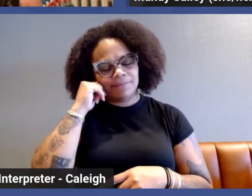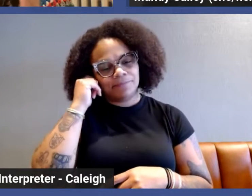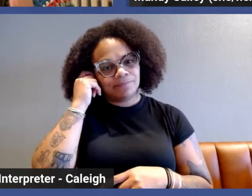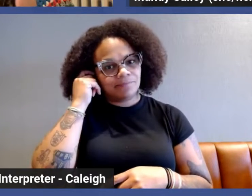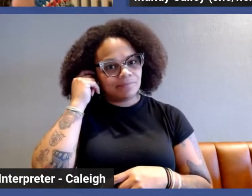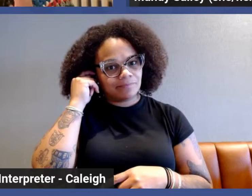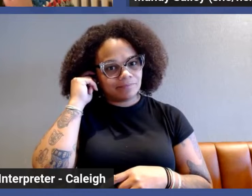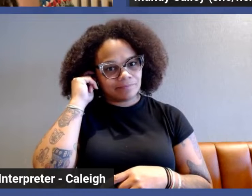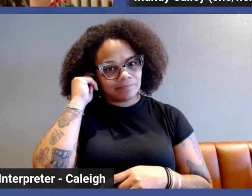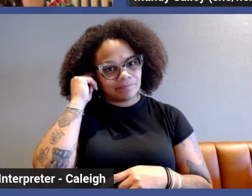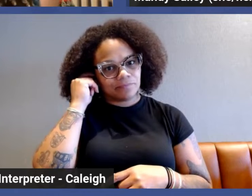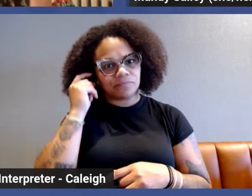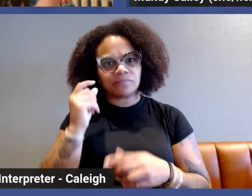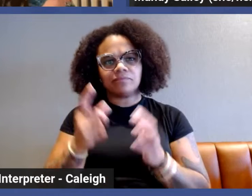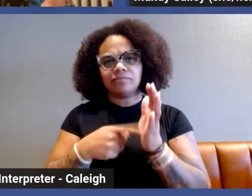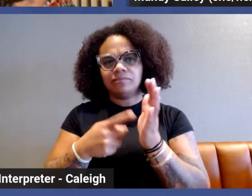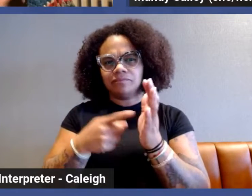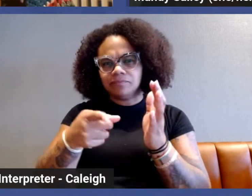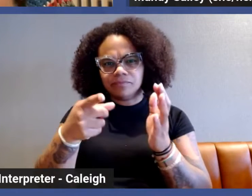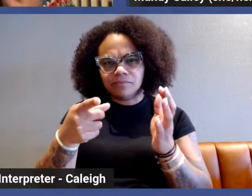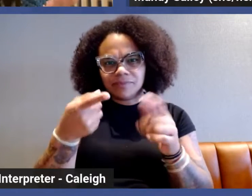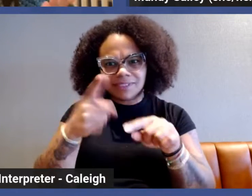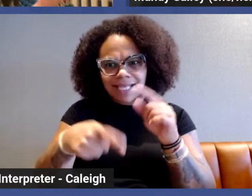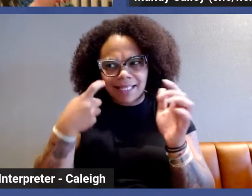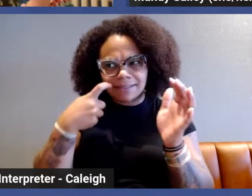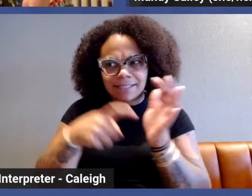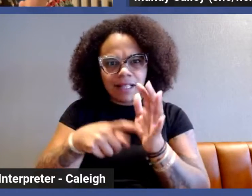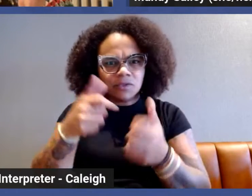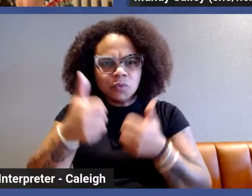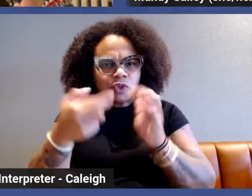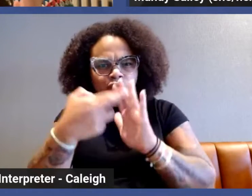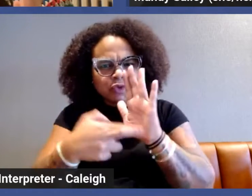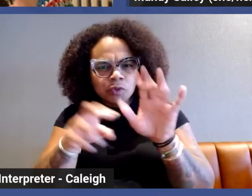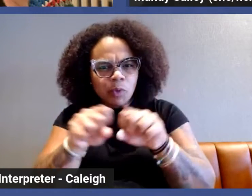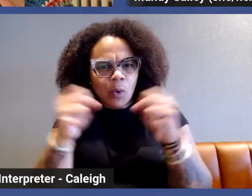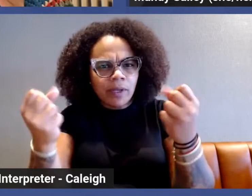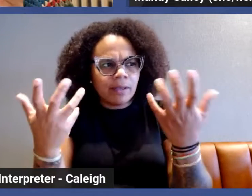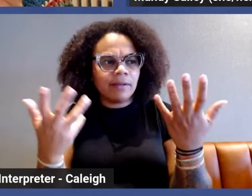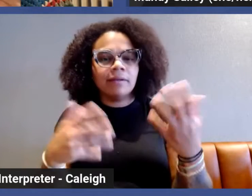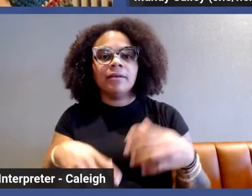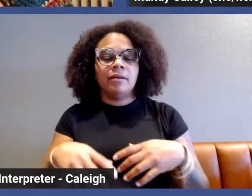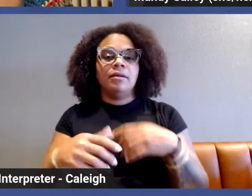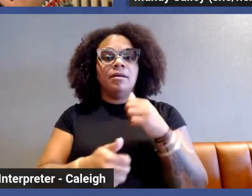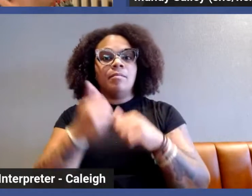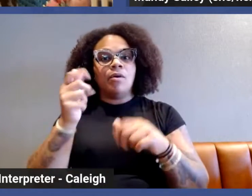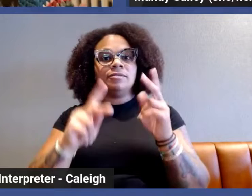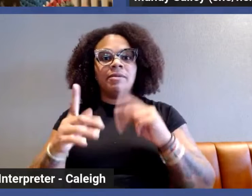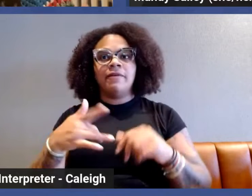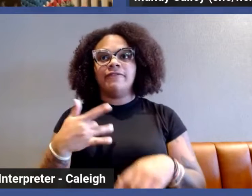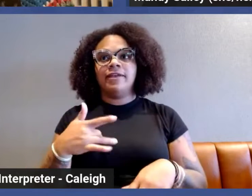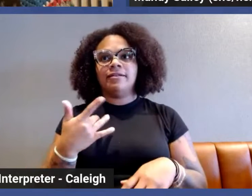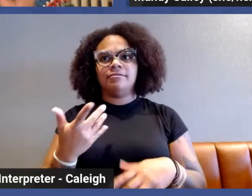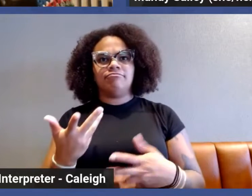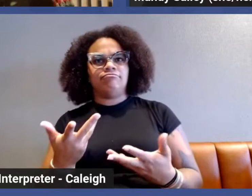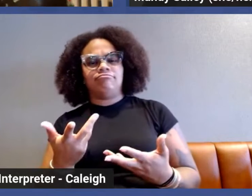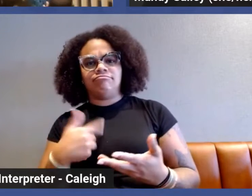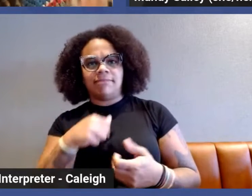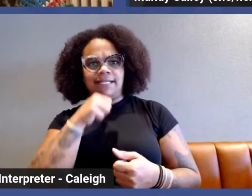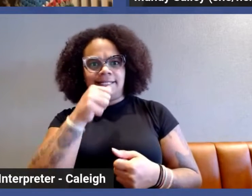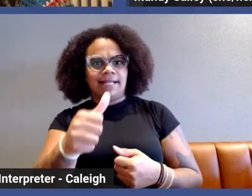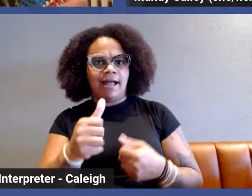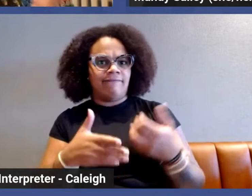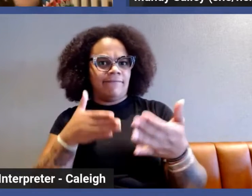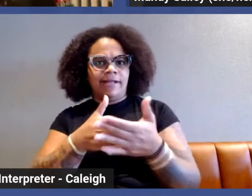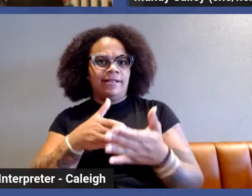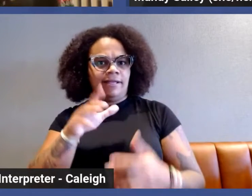not knowing what rule has been broken where. And most people felt that they hadn't broken any terms of service. They were